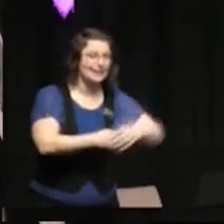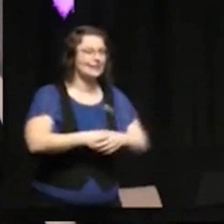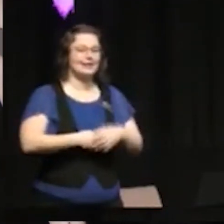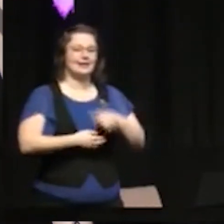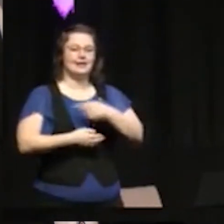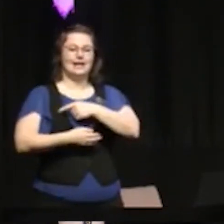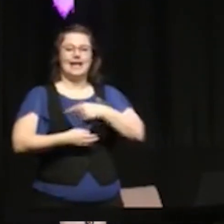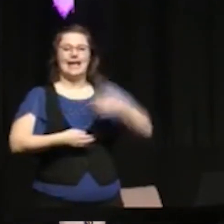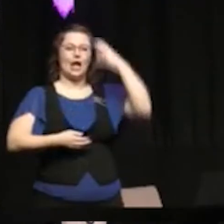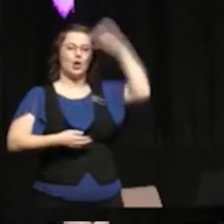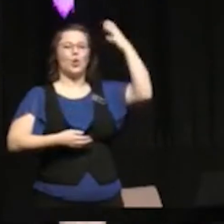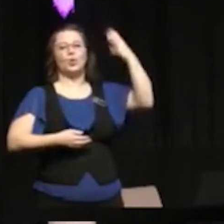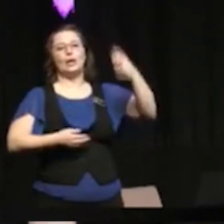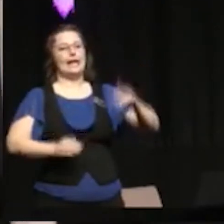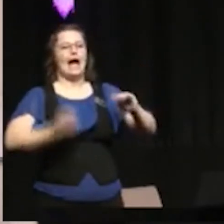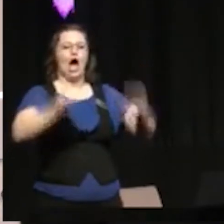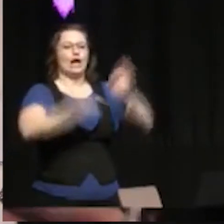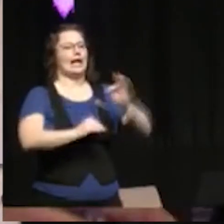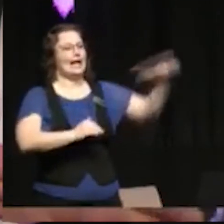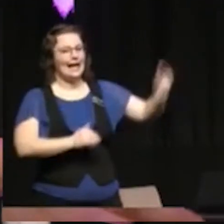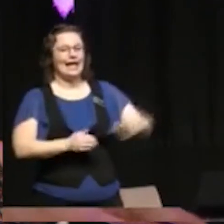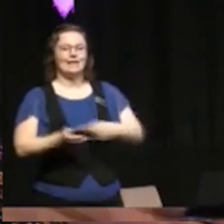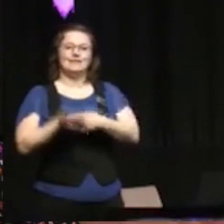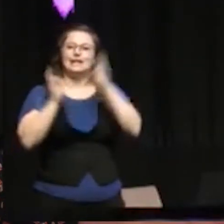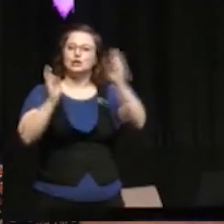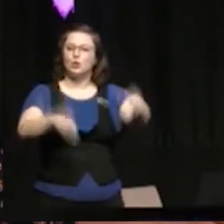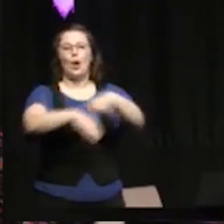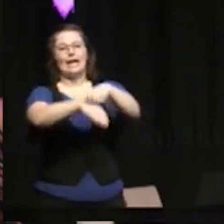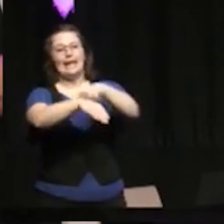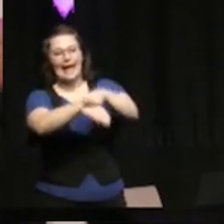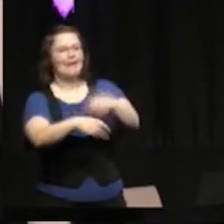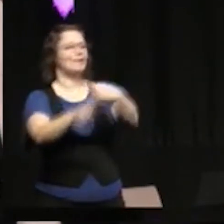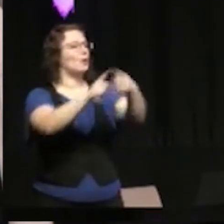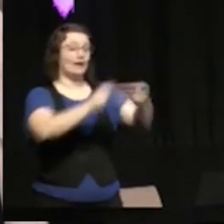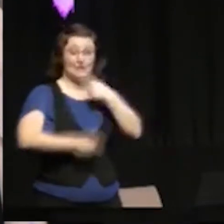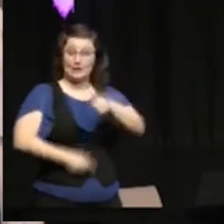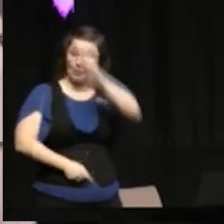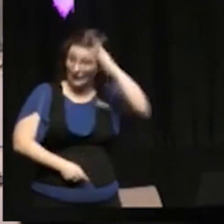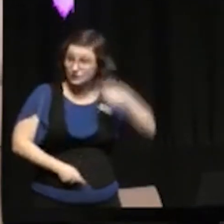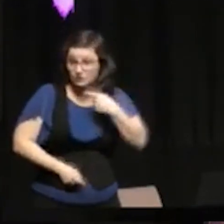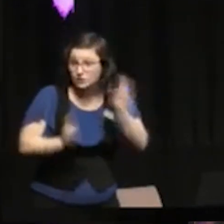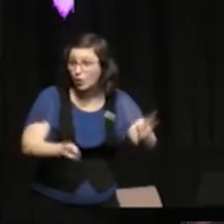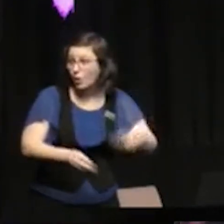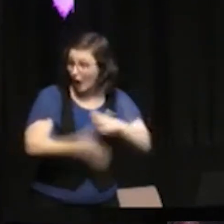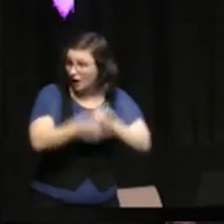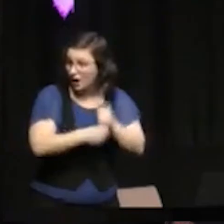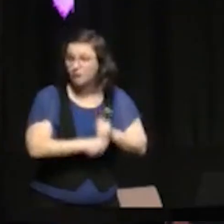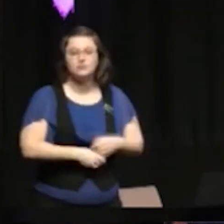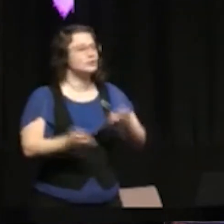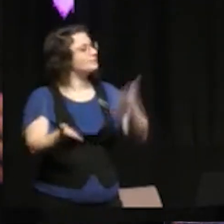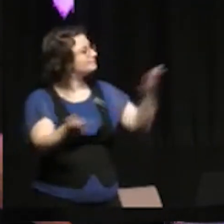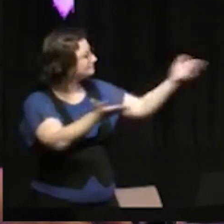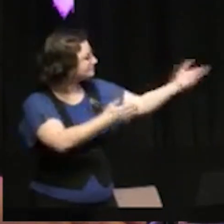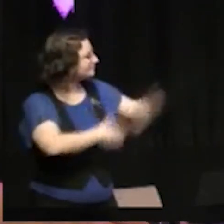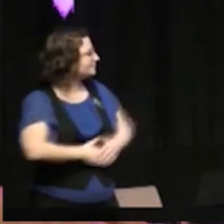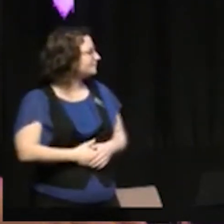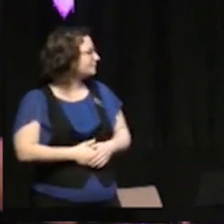Yeah, it's good. We do that in England, by the way. We say things like, Your Royal Highness and Prince and Duchess.